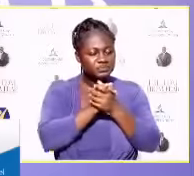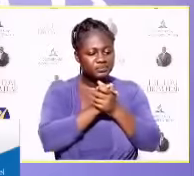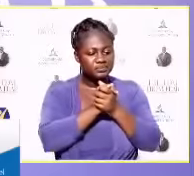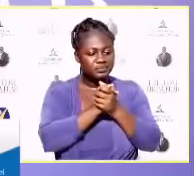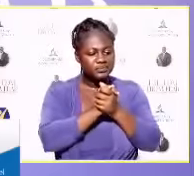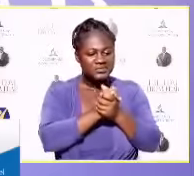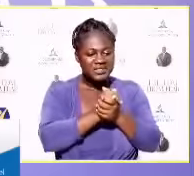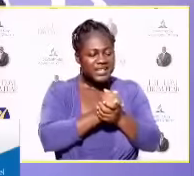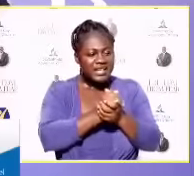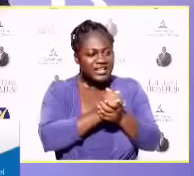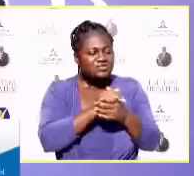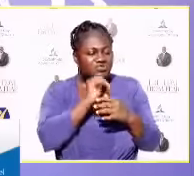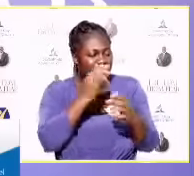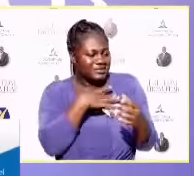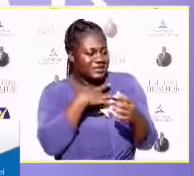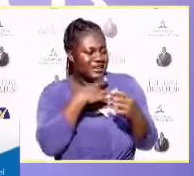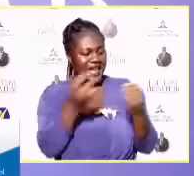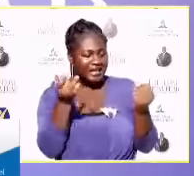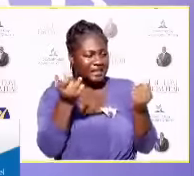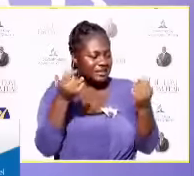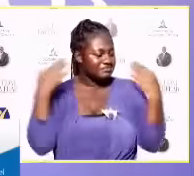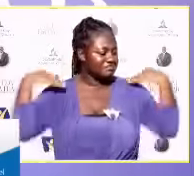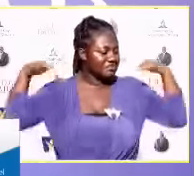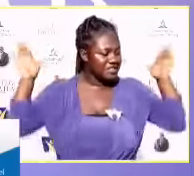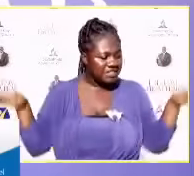He doesn't like his angels.